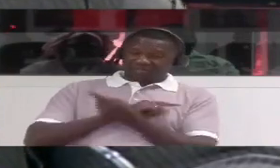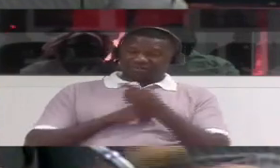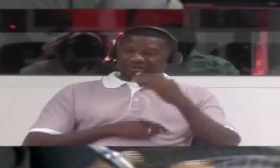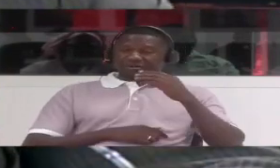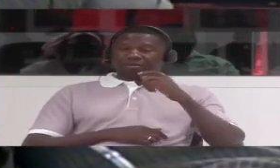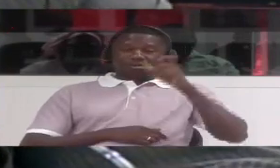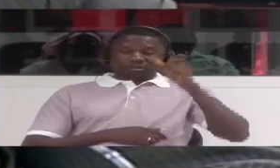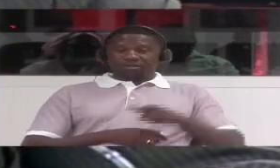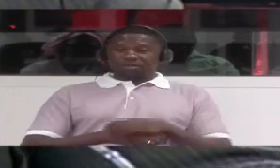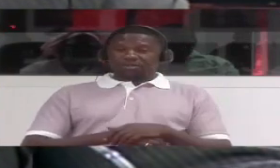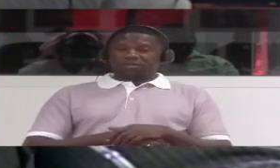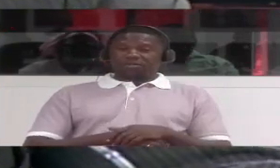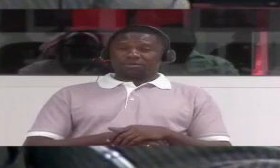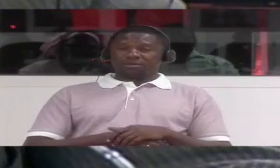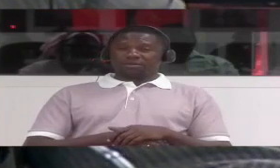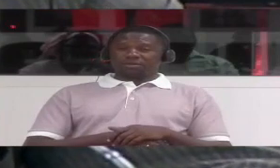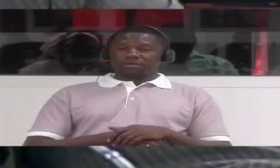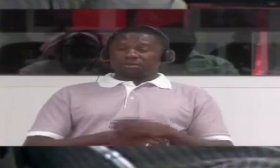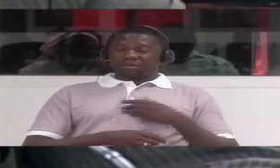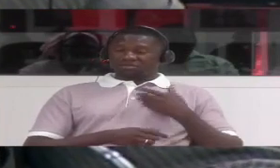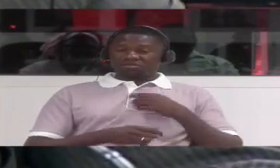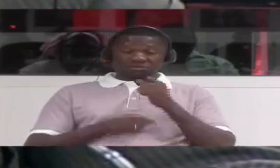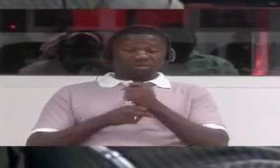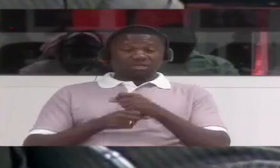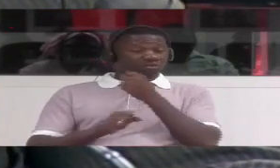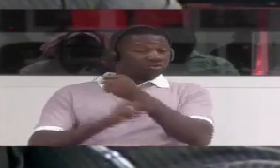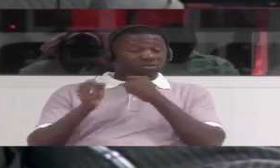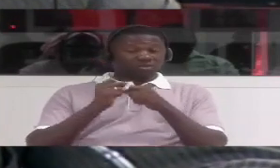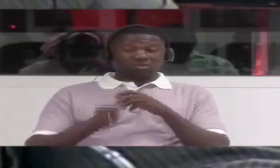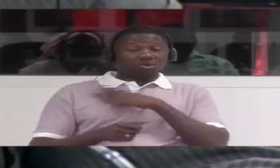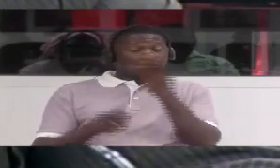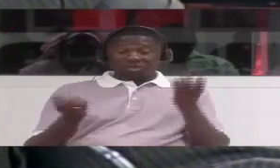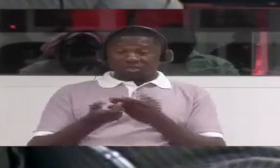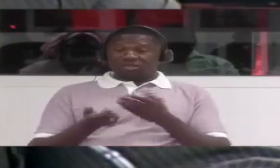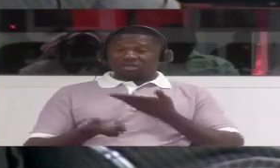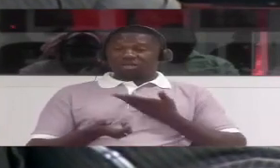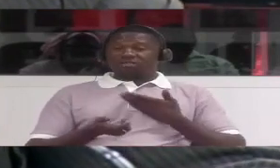who have never known, you know, that kind of situation. I was put in that situation, and all that was through fear.